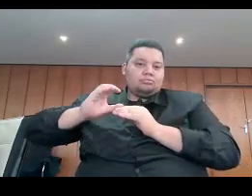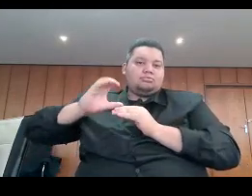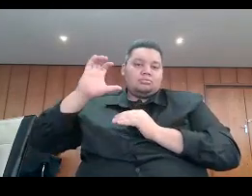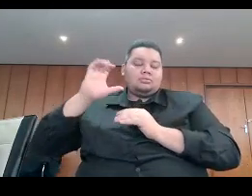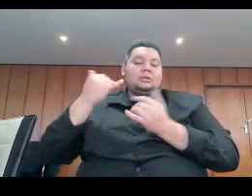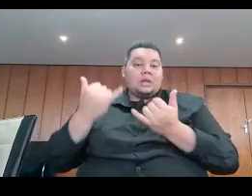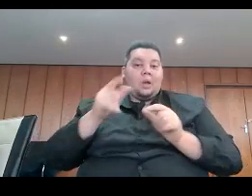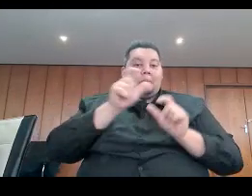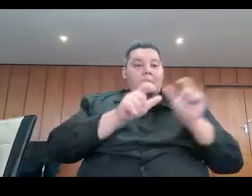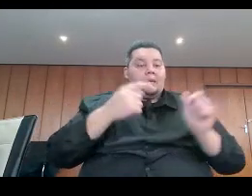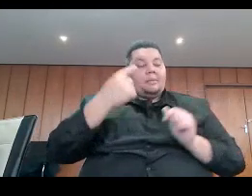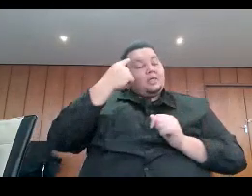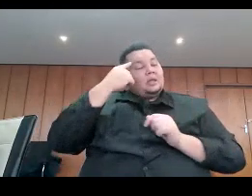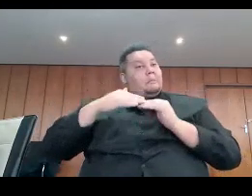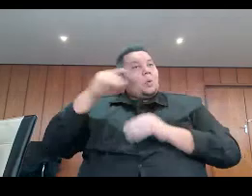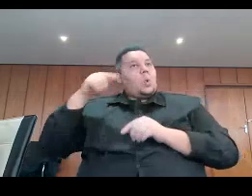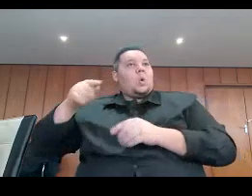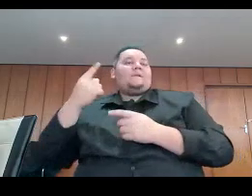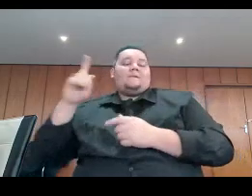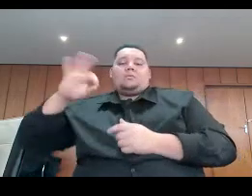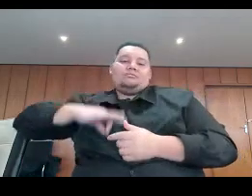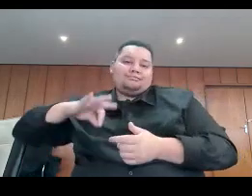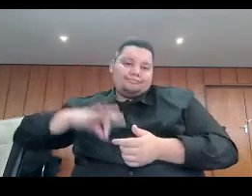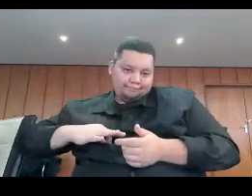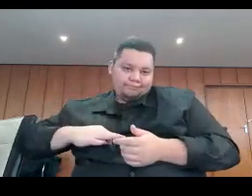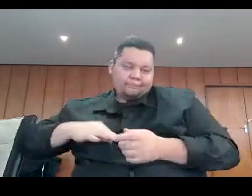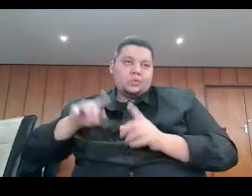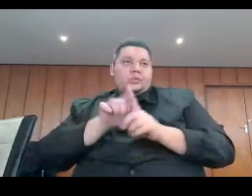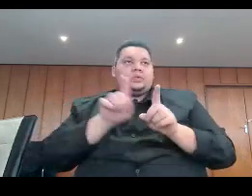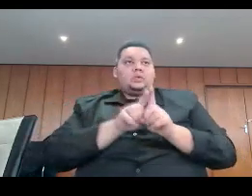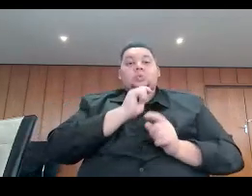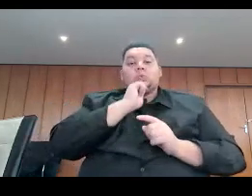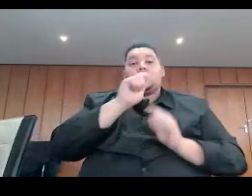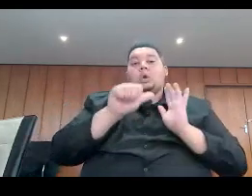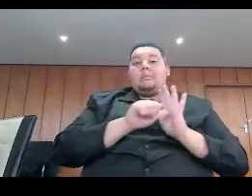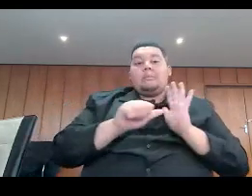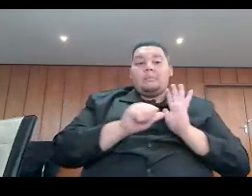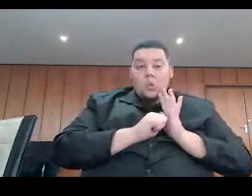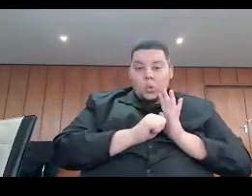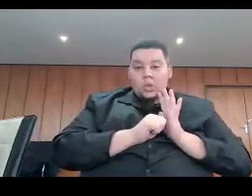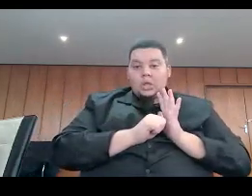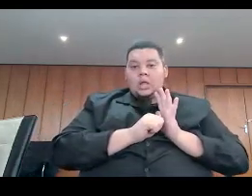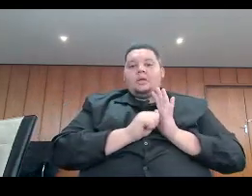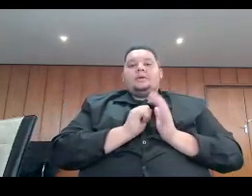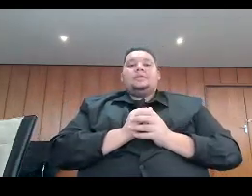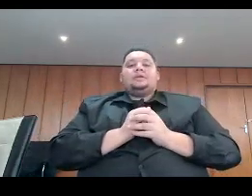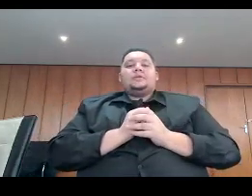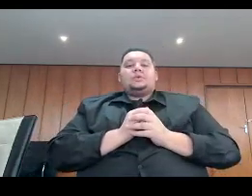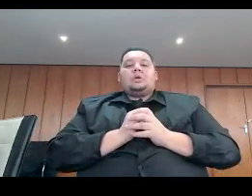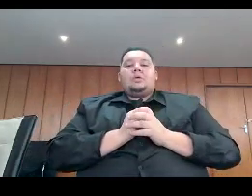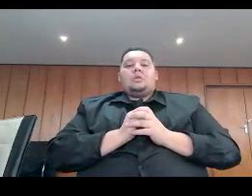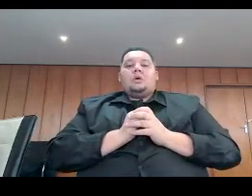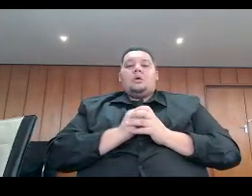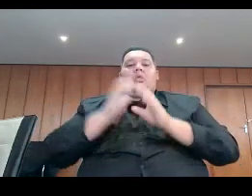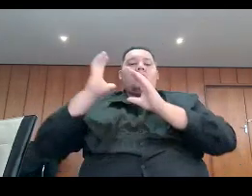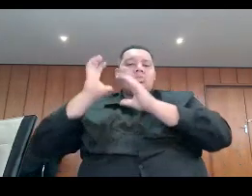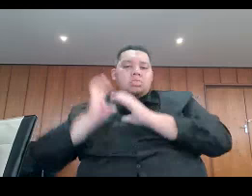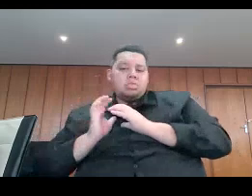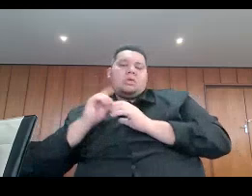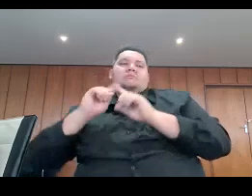more an industry for profit. And very importantly, the persisting burden of